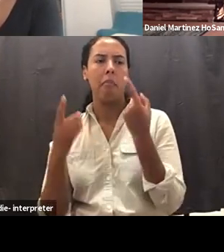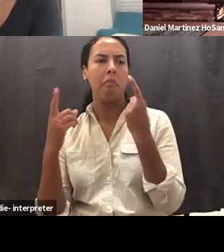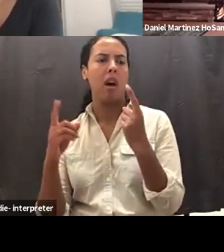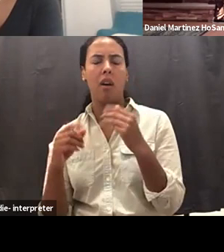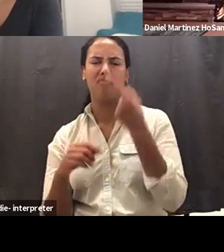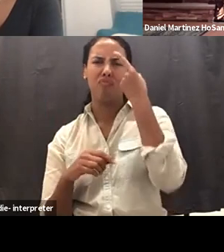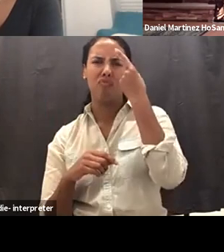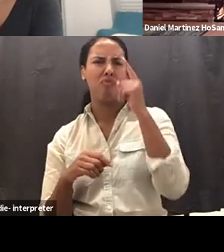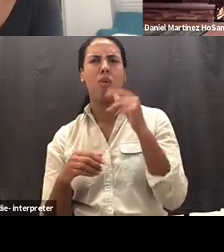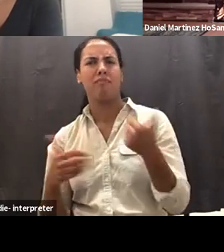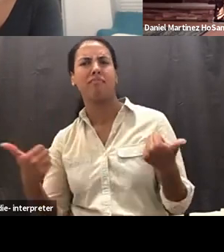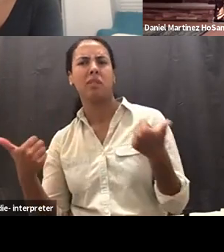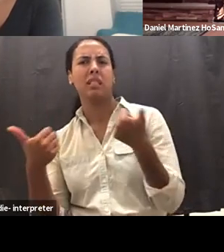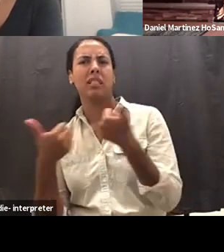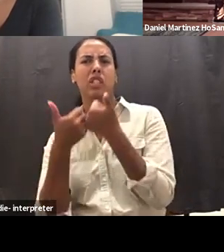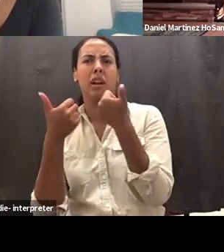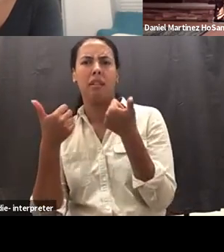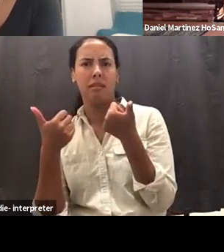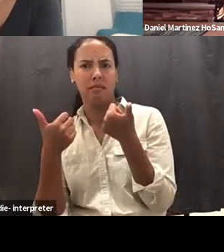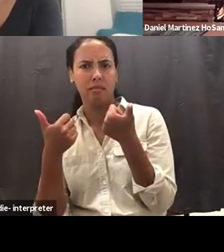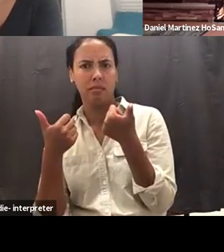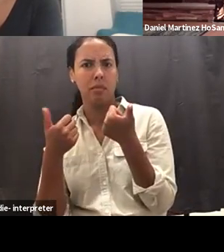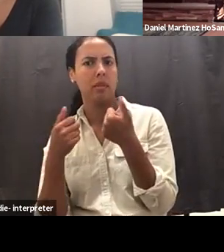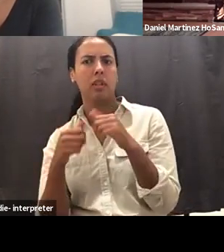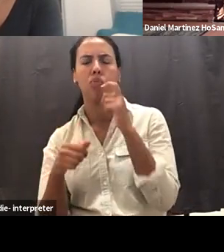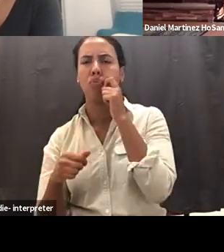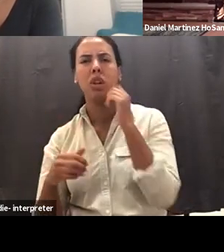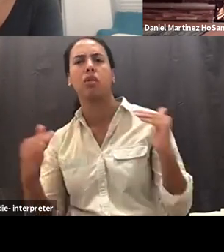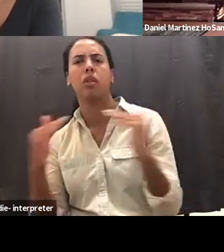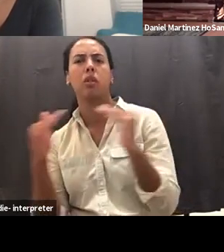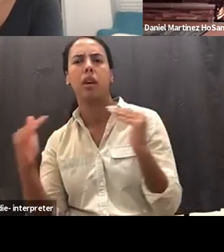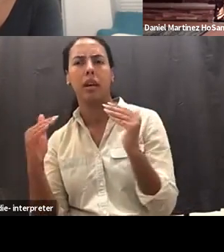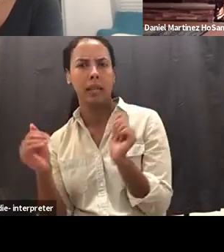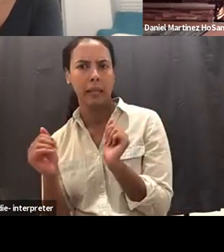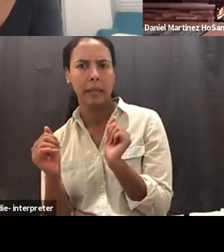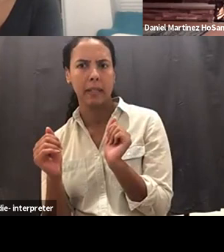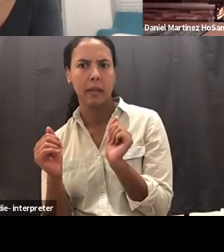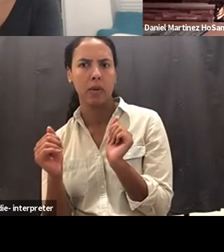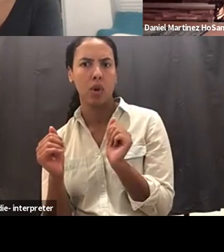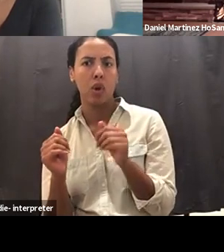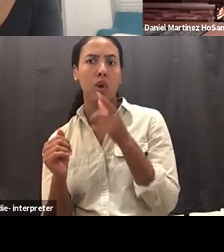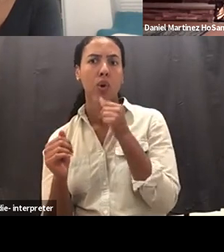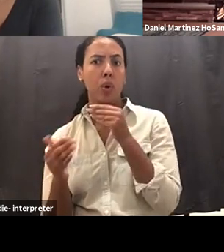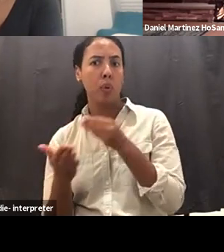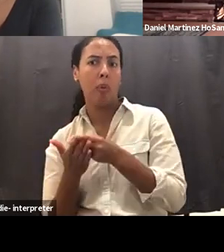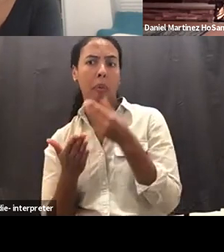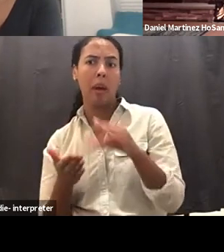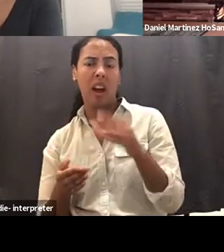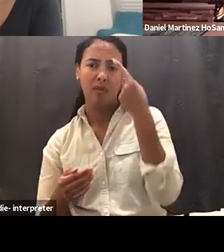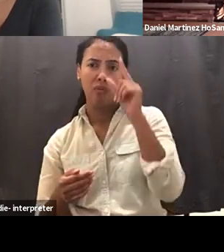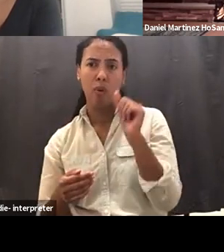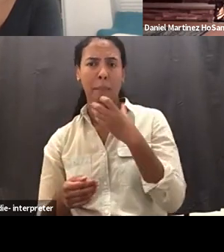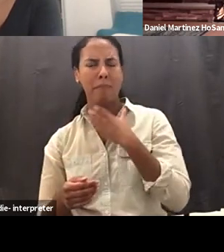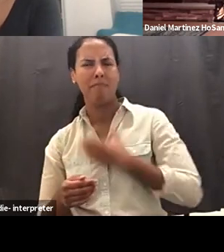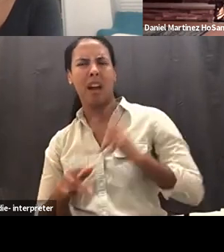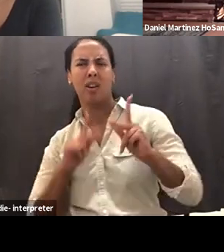done, it's not even very well funded. It is actually being funded by hyper passionate people who really